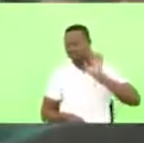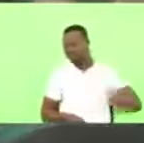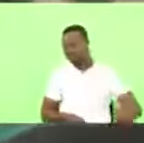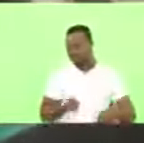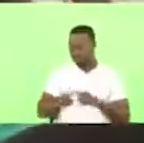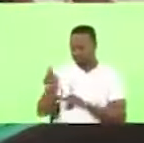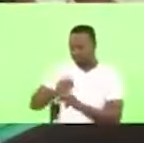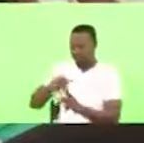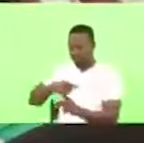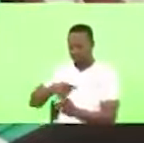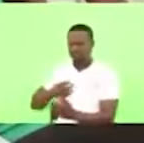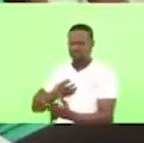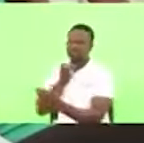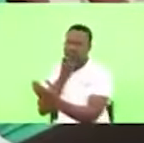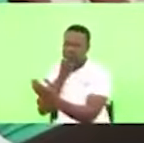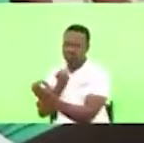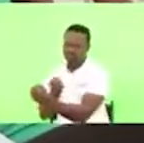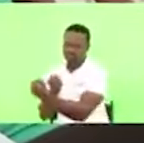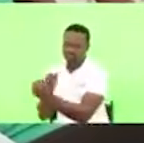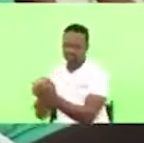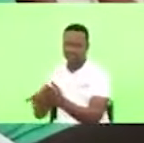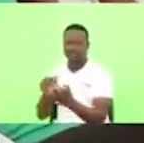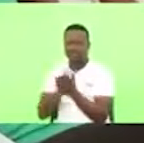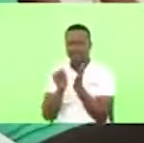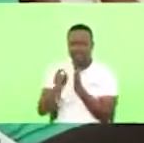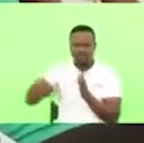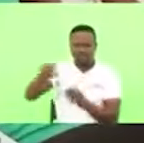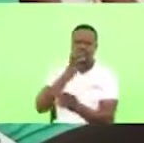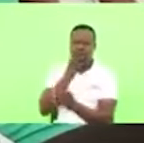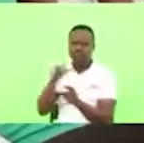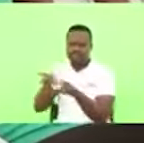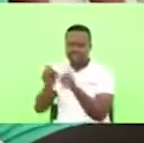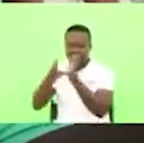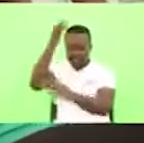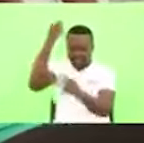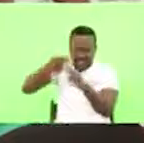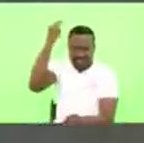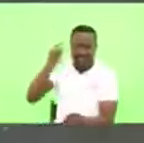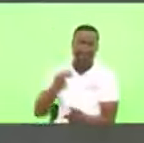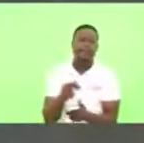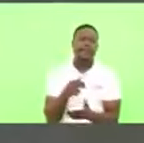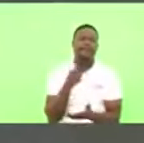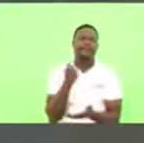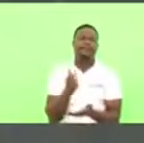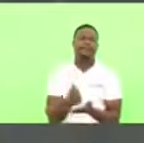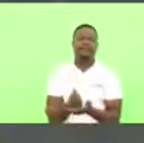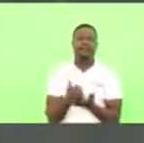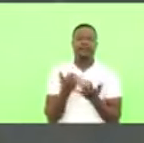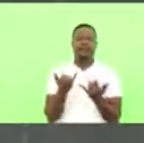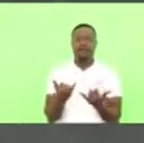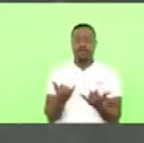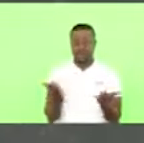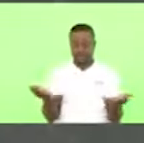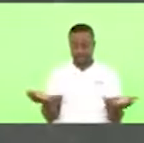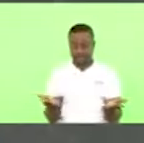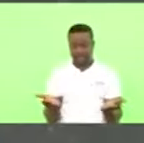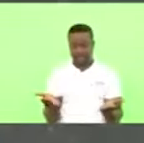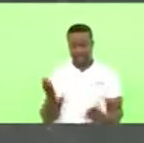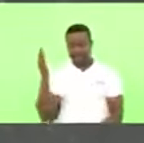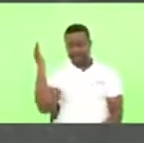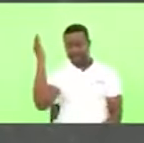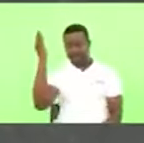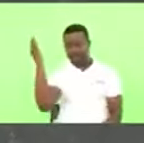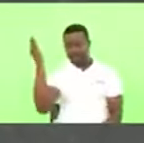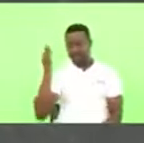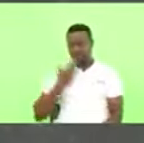others. I pray that it will be life to you this morning. We shall, in this presentation,